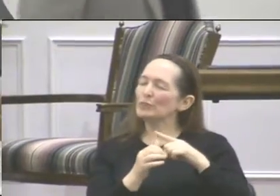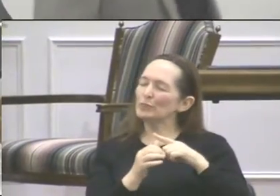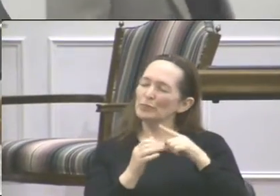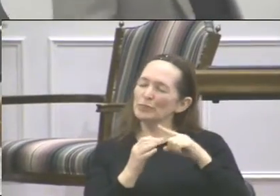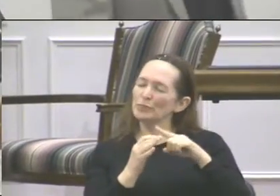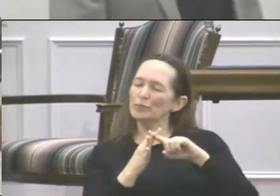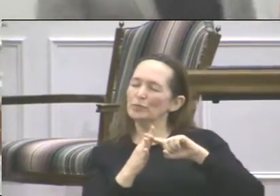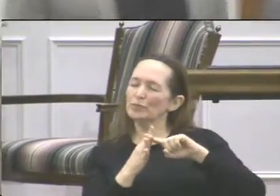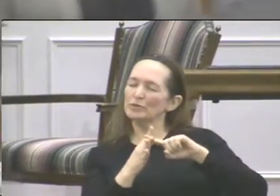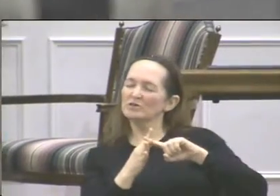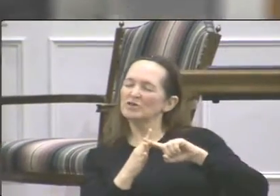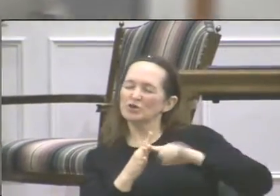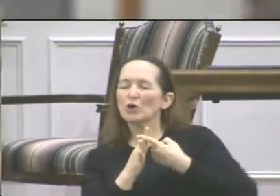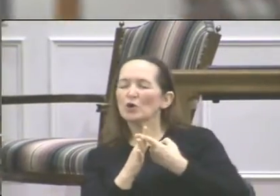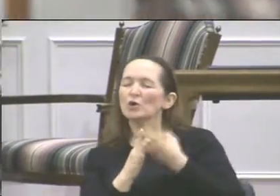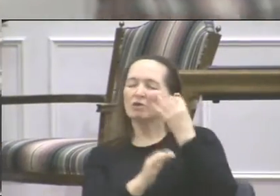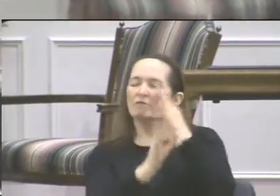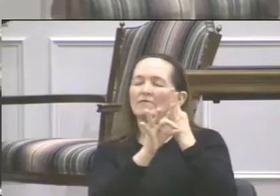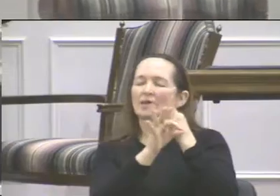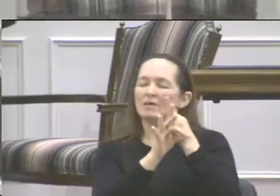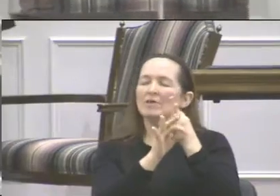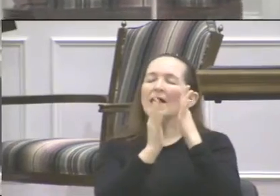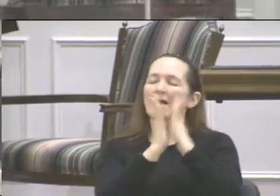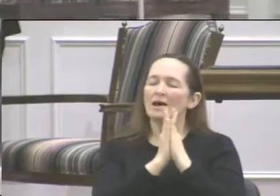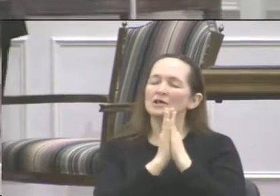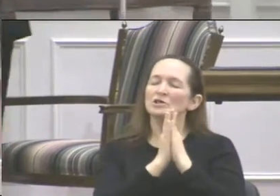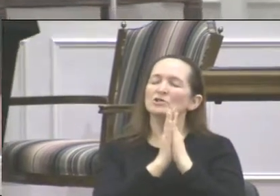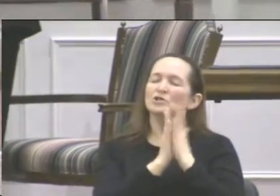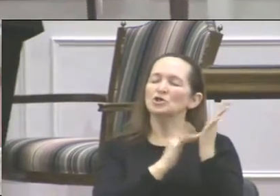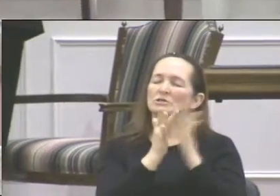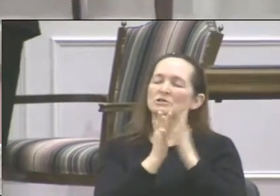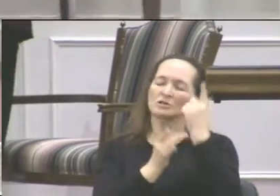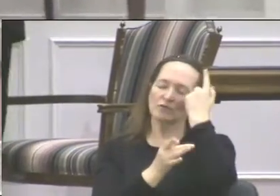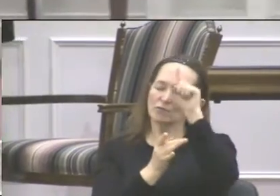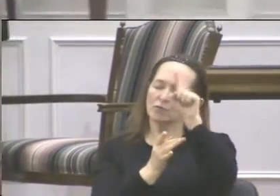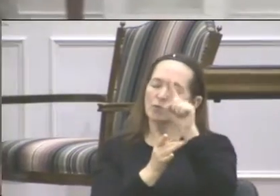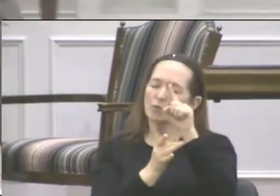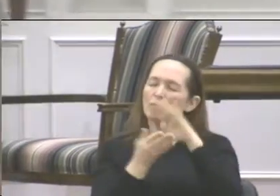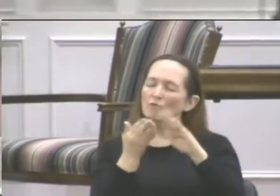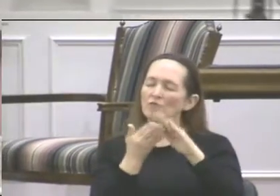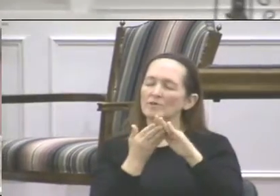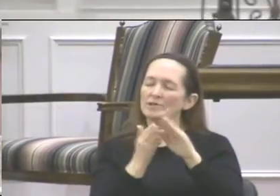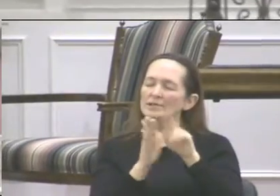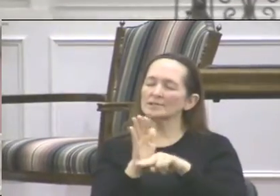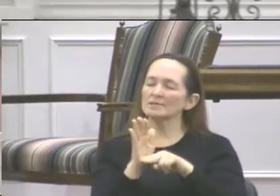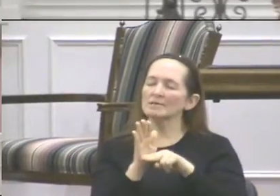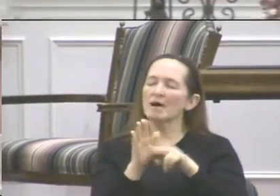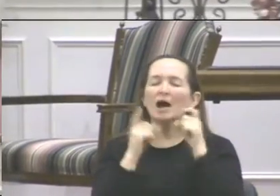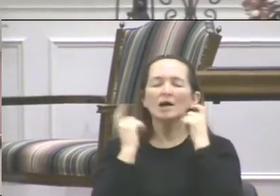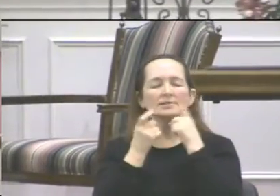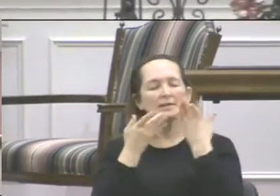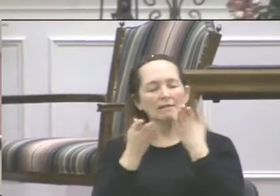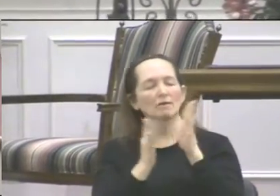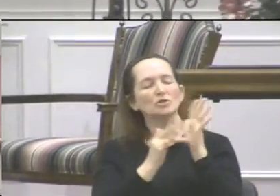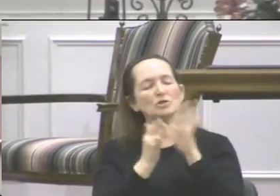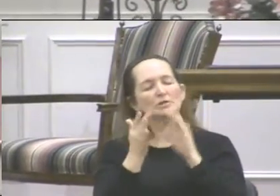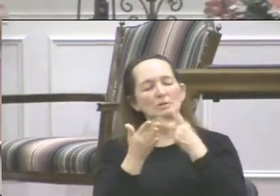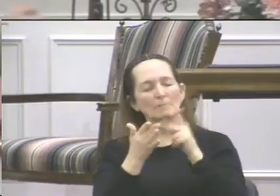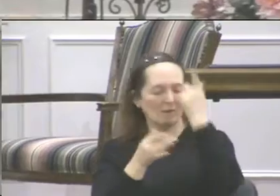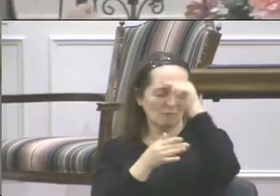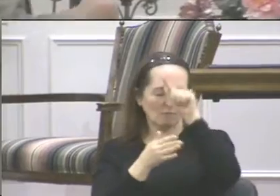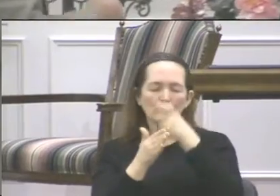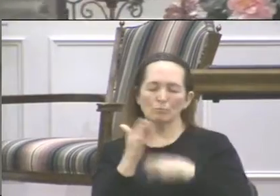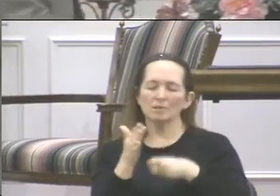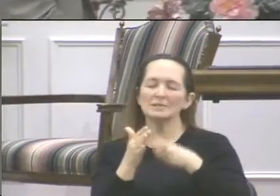for the forgiveness of sin, allowed him to pay the price for the penalty of sin in their life. Right now, Lord, may